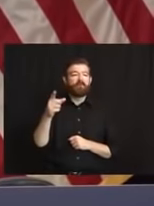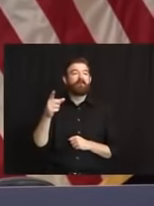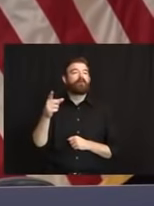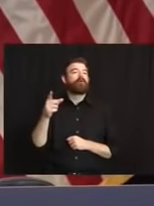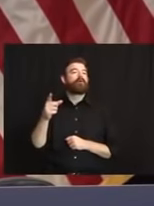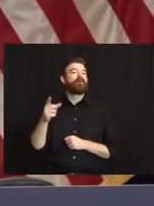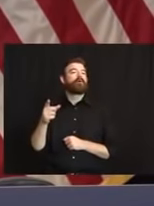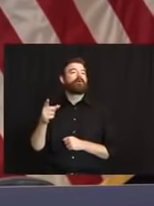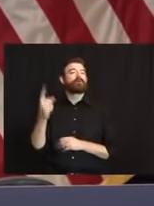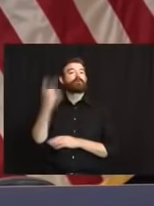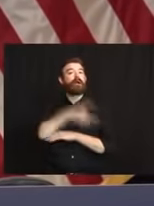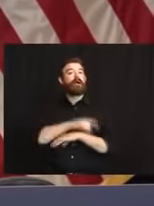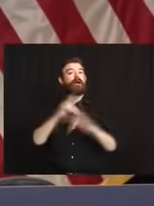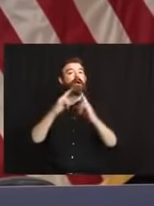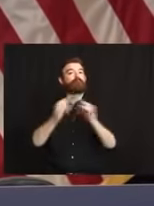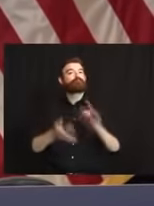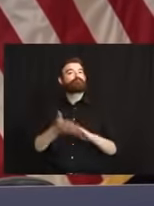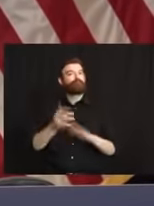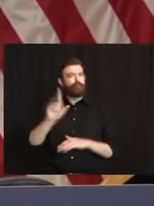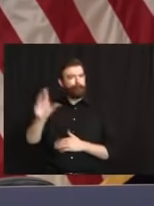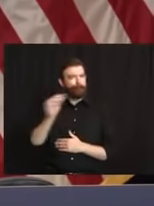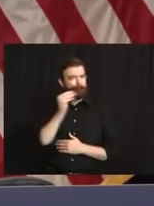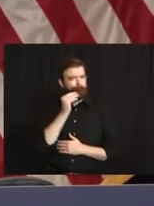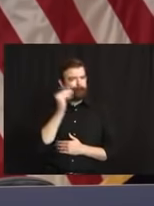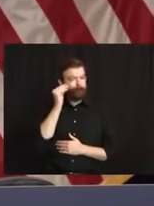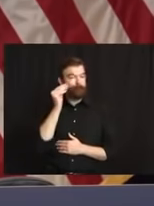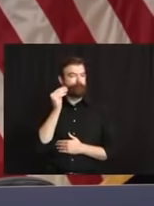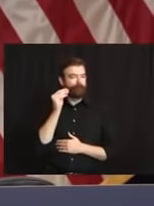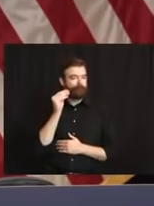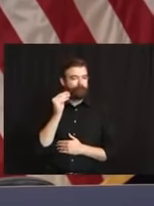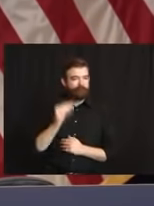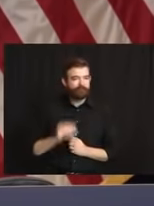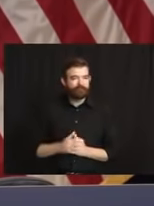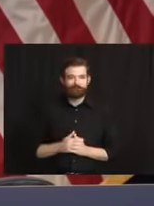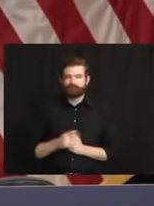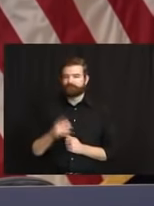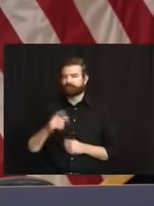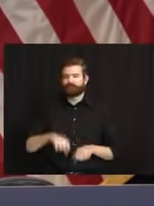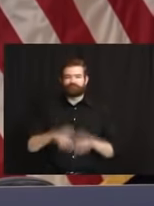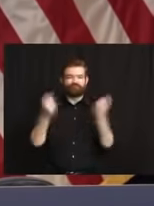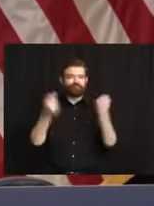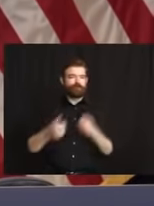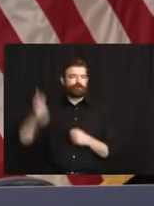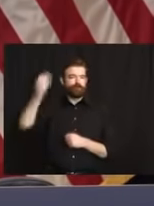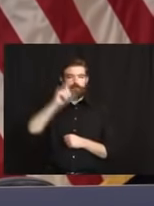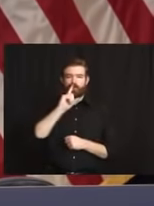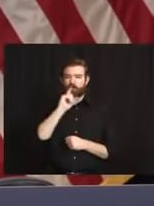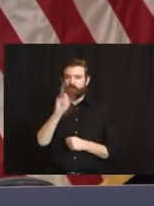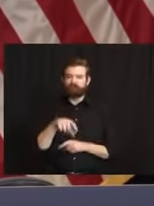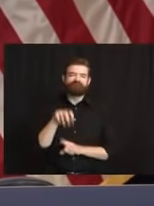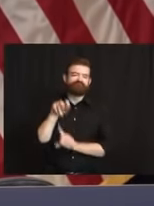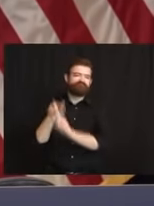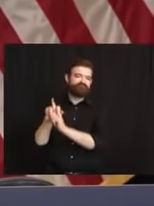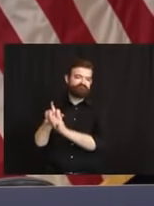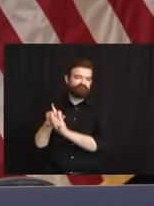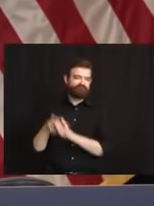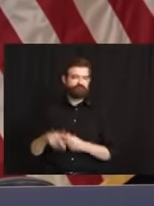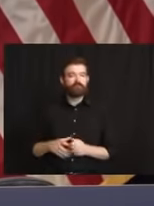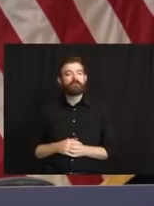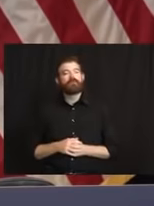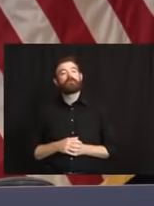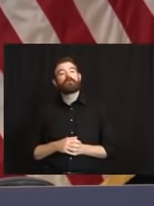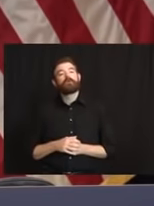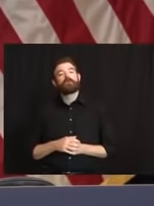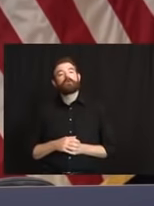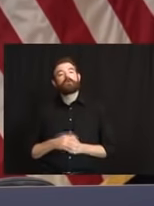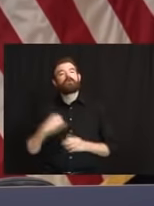which is in violation of the executive order. And the only other thing that I'll add, I know we had talked about him a few months ago, but Reverend Melvin